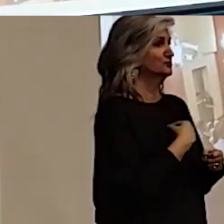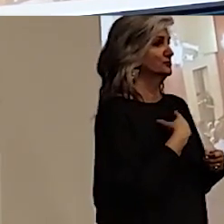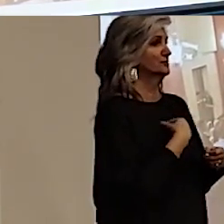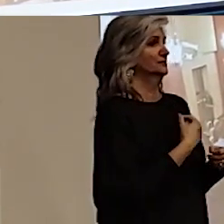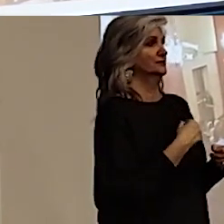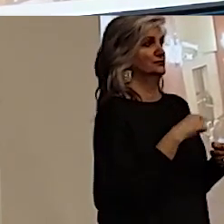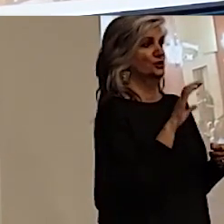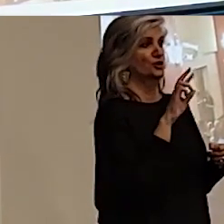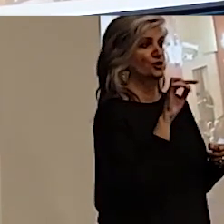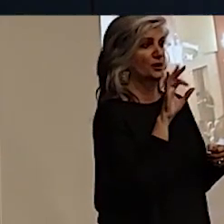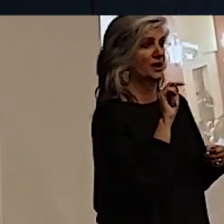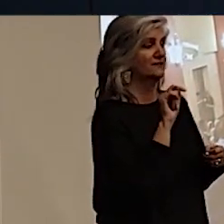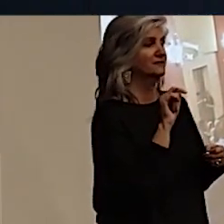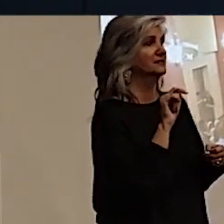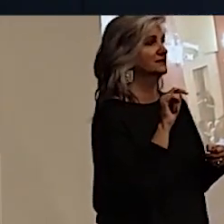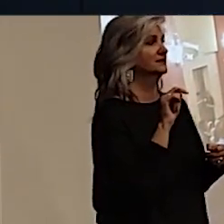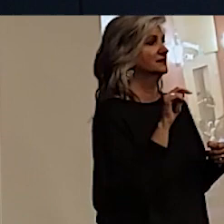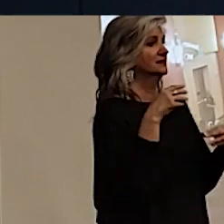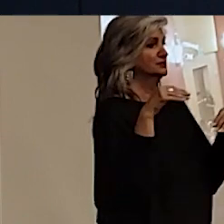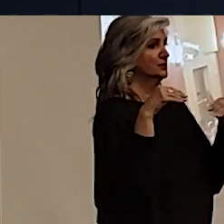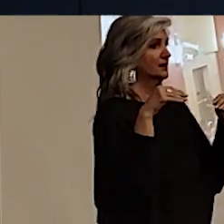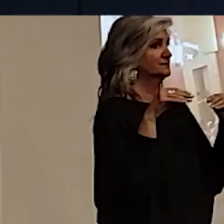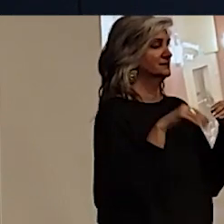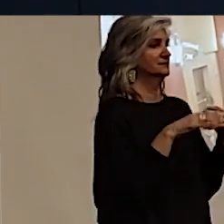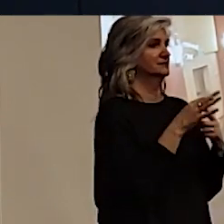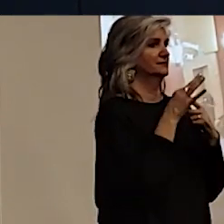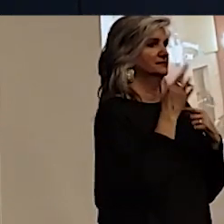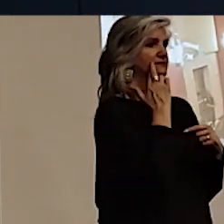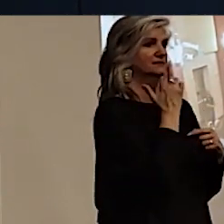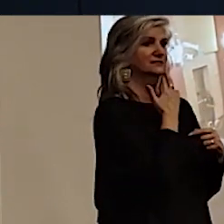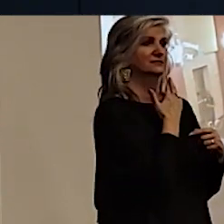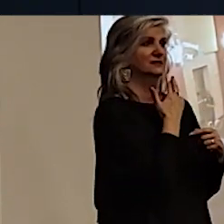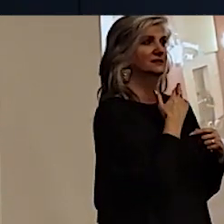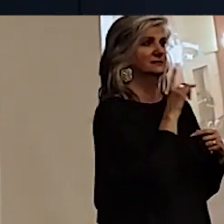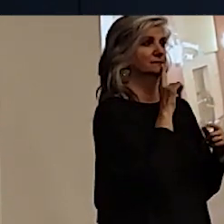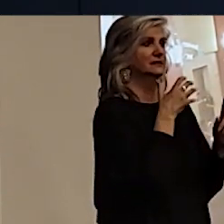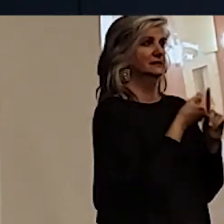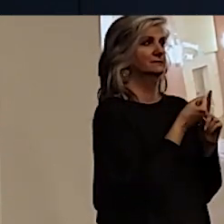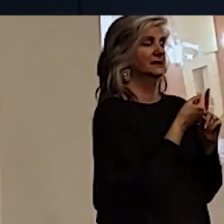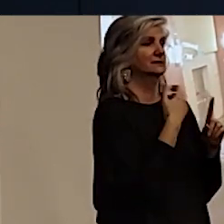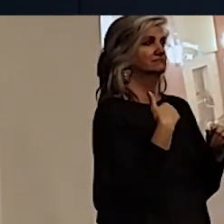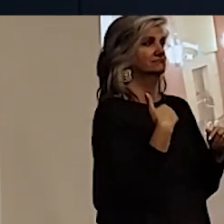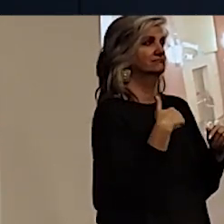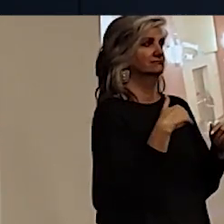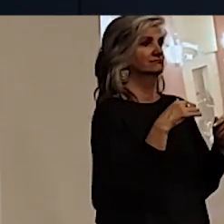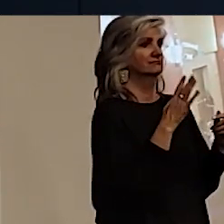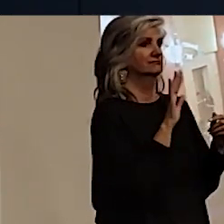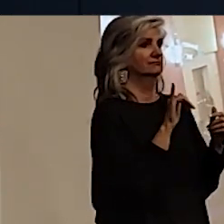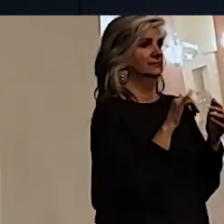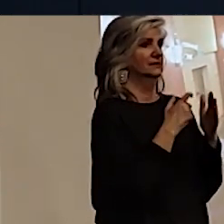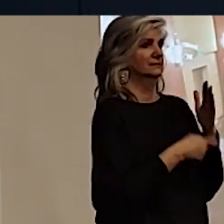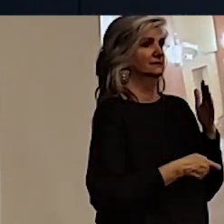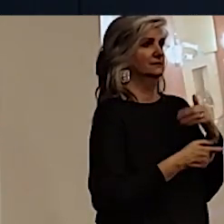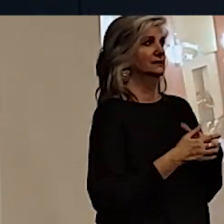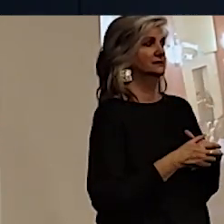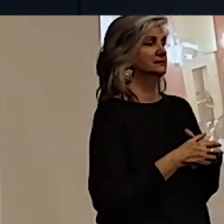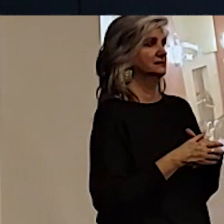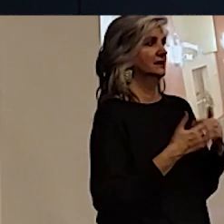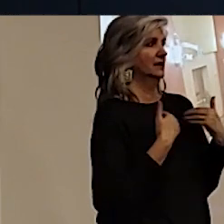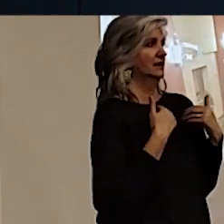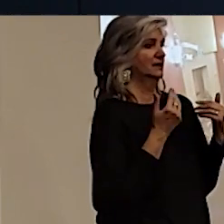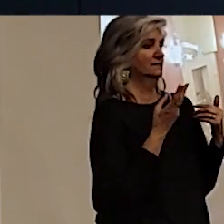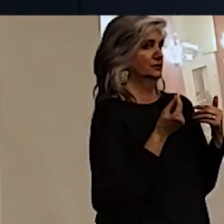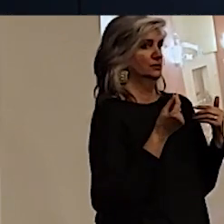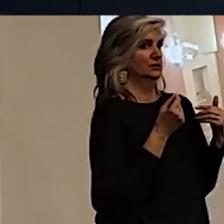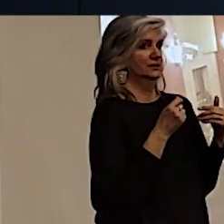craft shops, those sort of things, especially restaurants, are being impacted significantly by these costs. And so having a couple of small